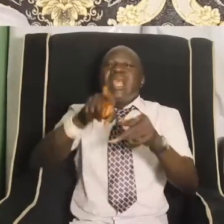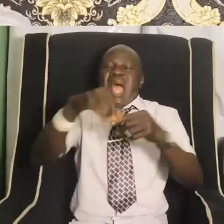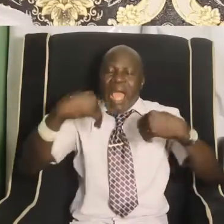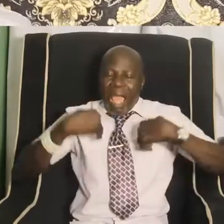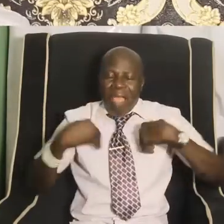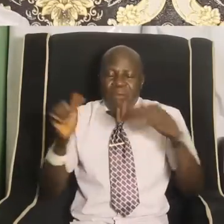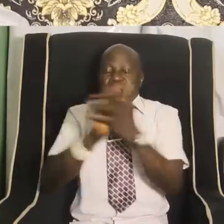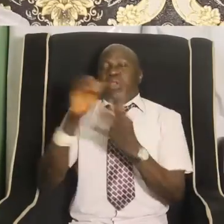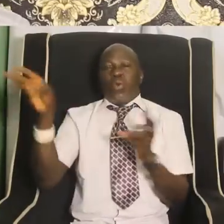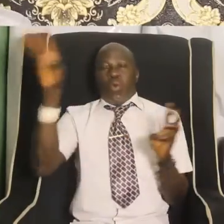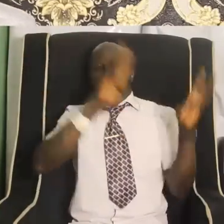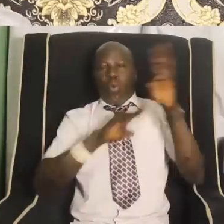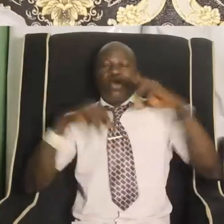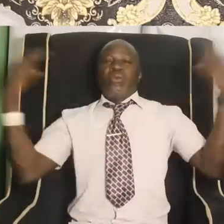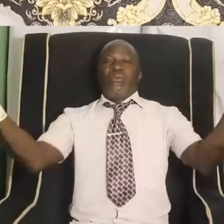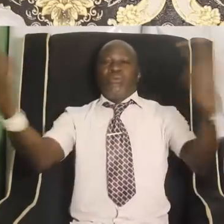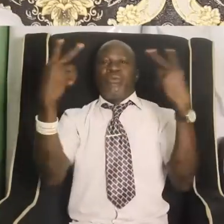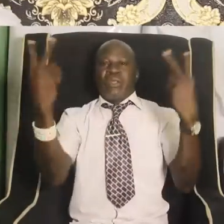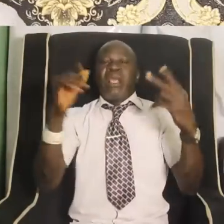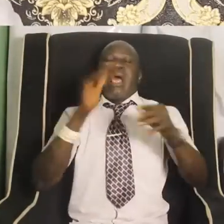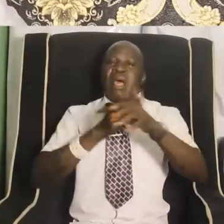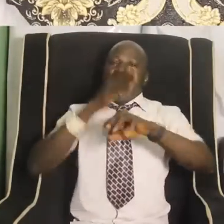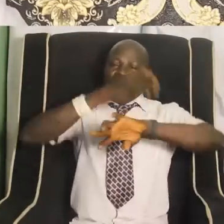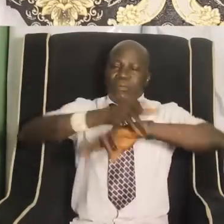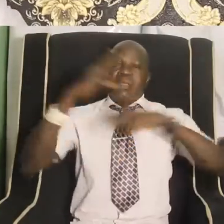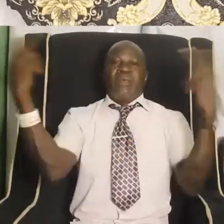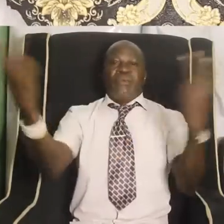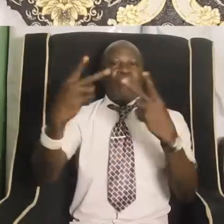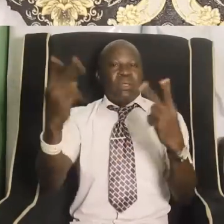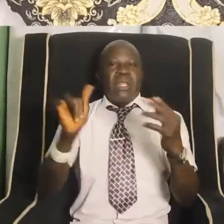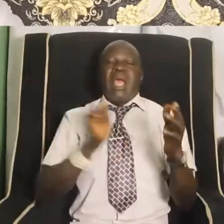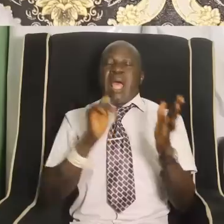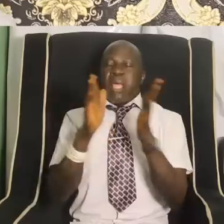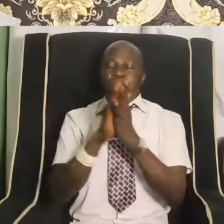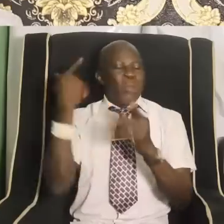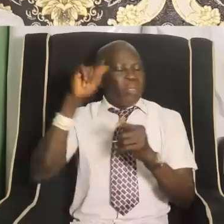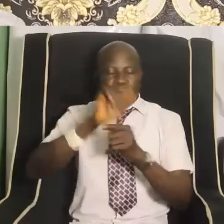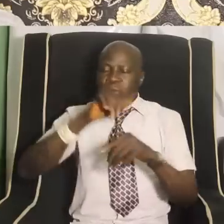the one that wants the victory. After victory, I'm praying for lifting.